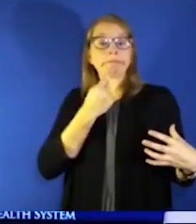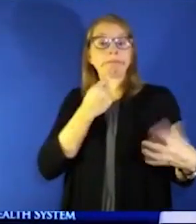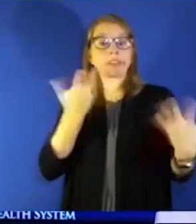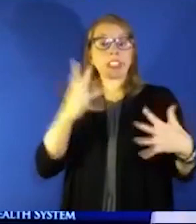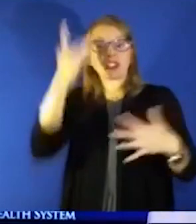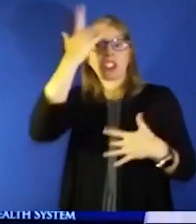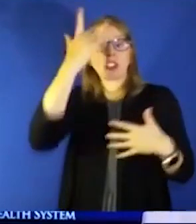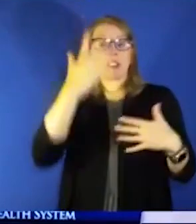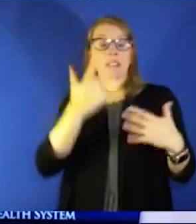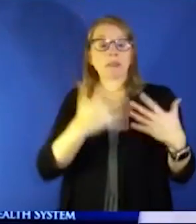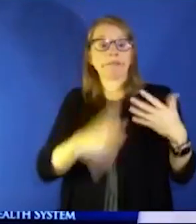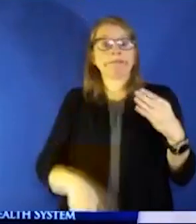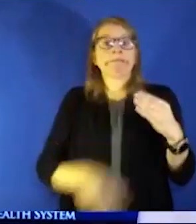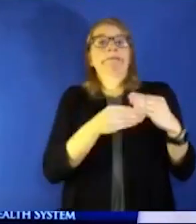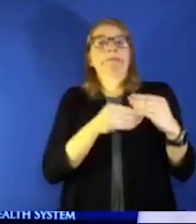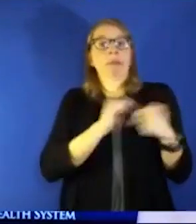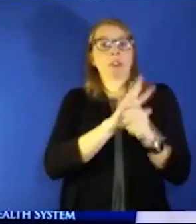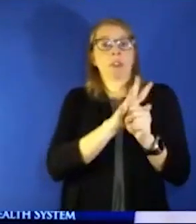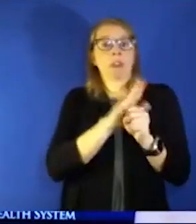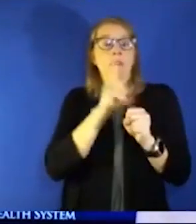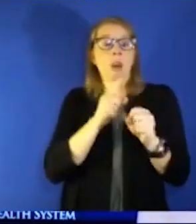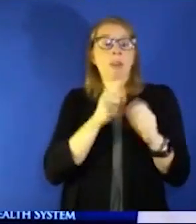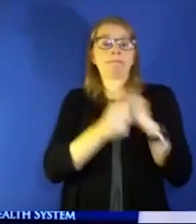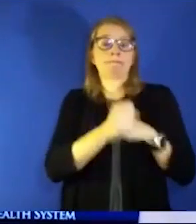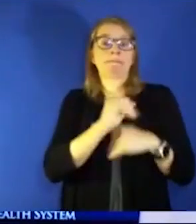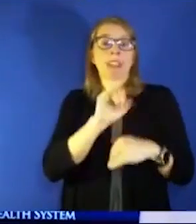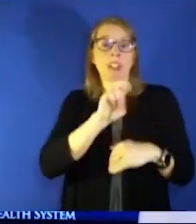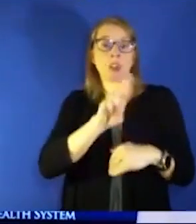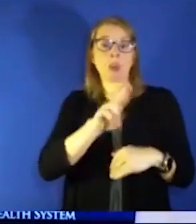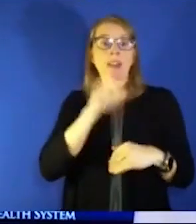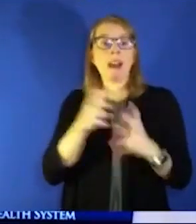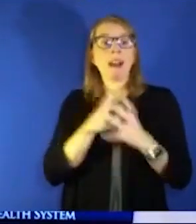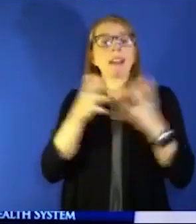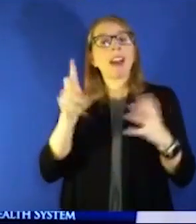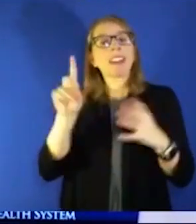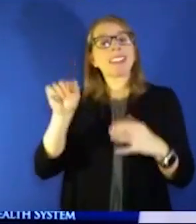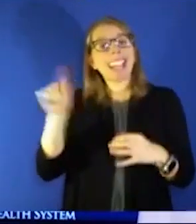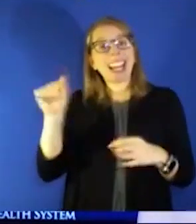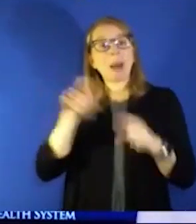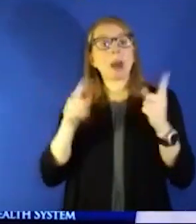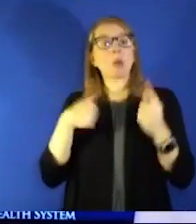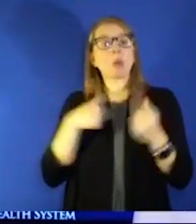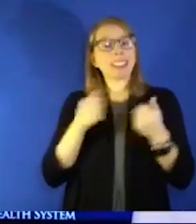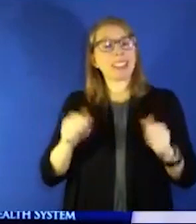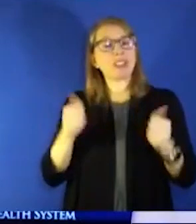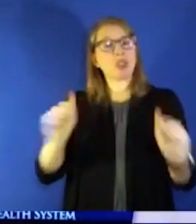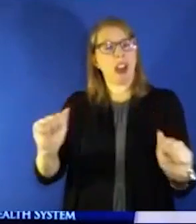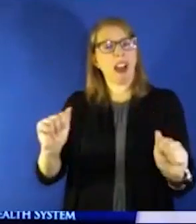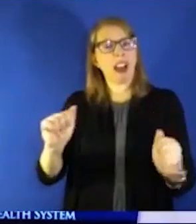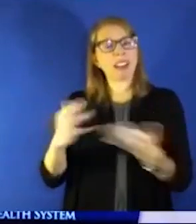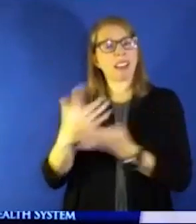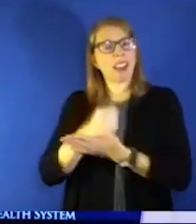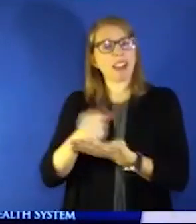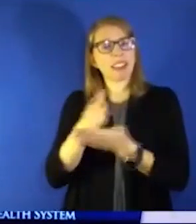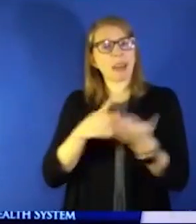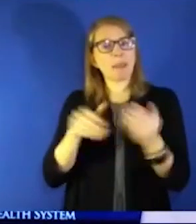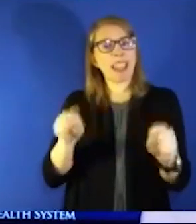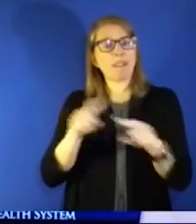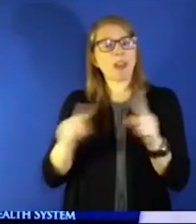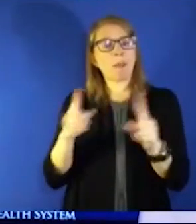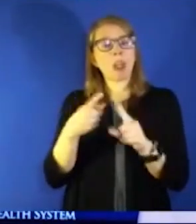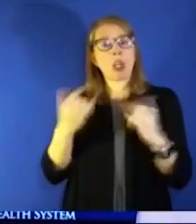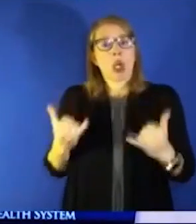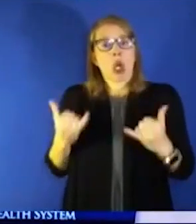Don't have a lot of data. We can certainly try and collect some of that from our current people who are in